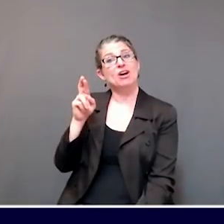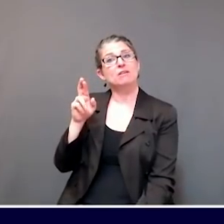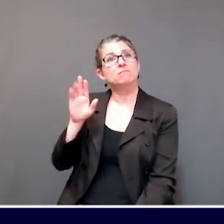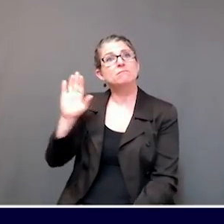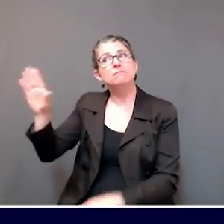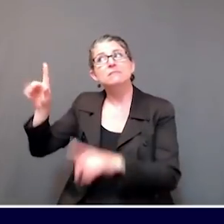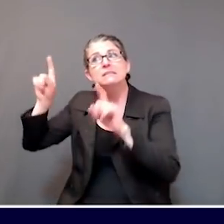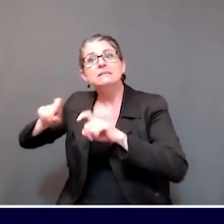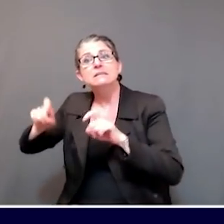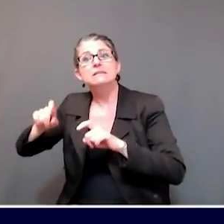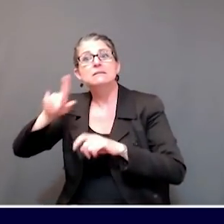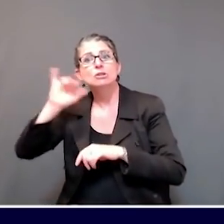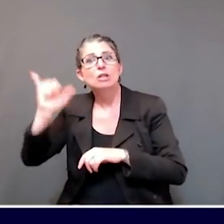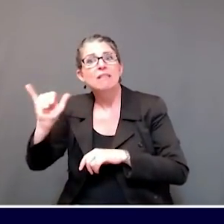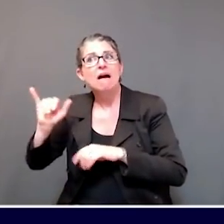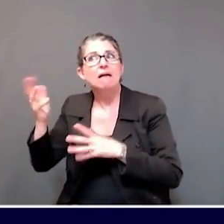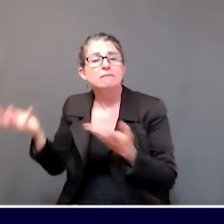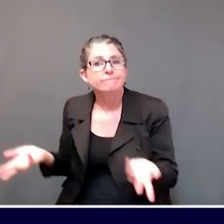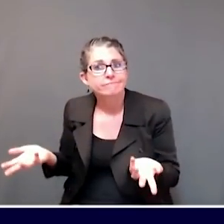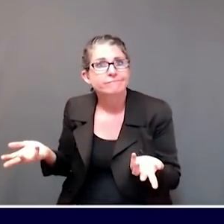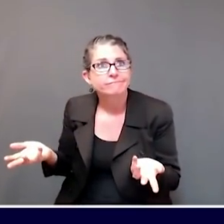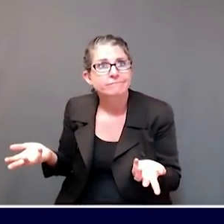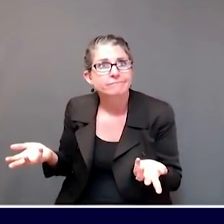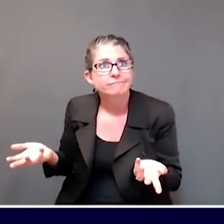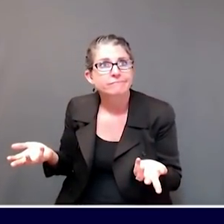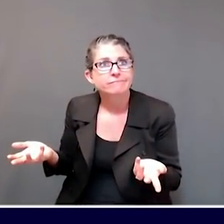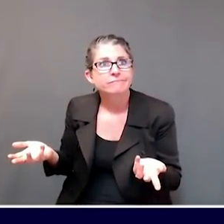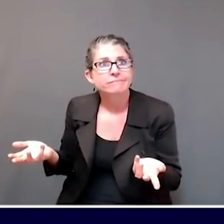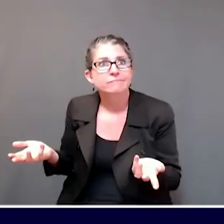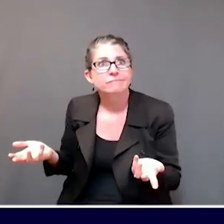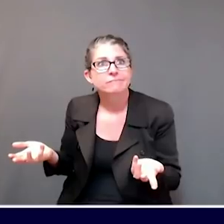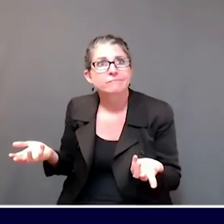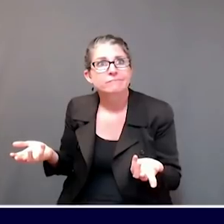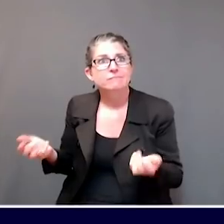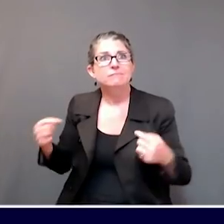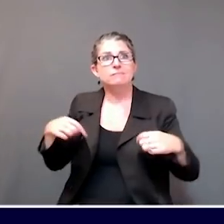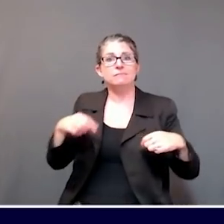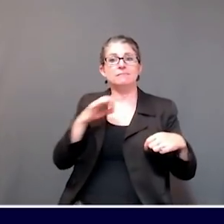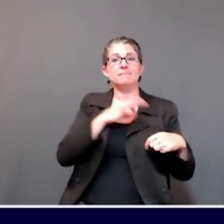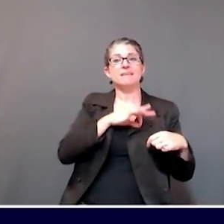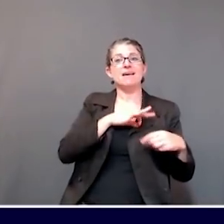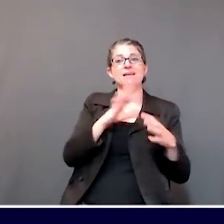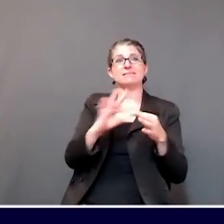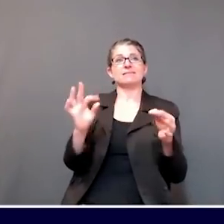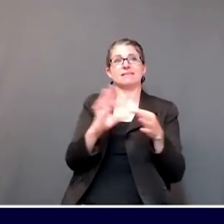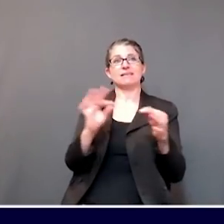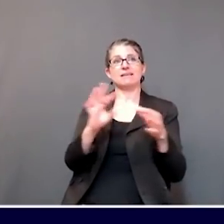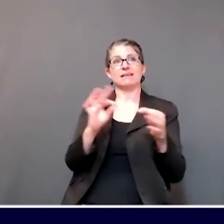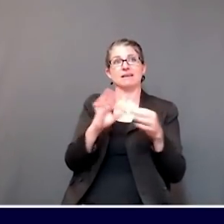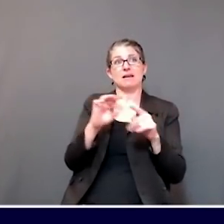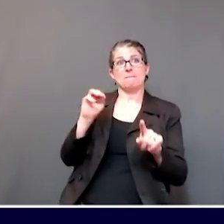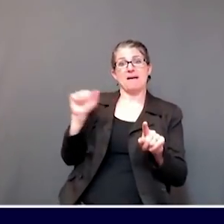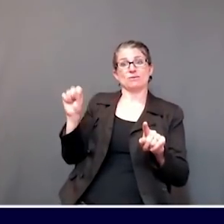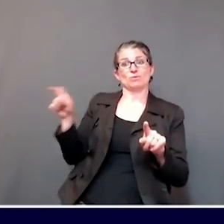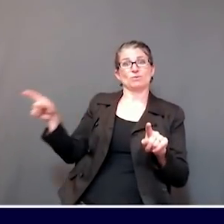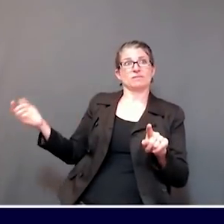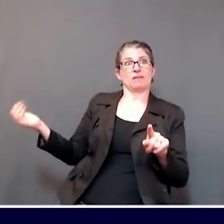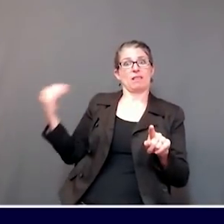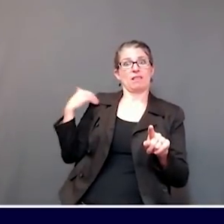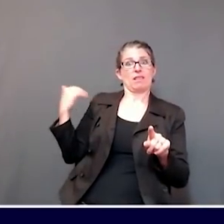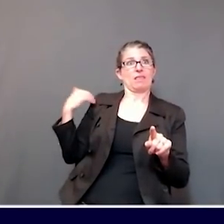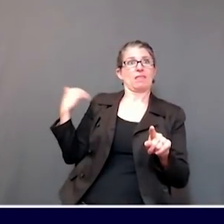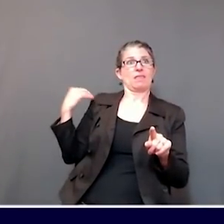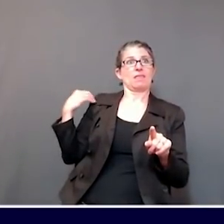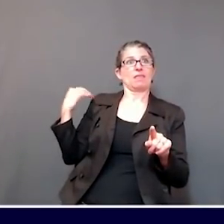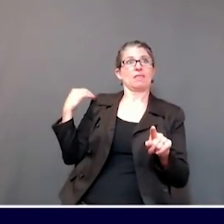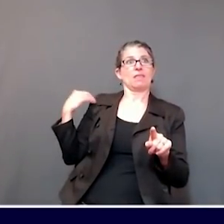complaining that people want to book a room here from Massachusetts. They're being told to test. They say they can't get tested. He told me there's